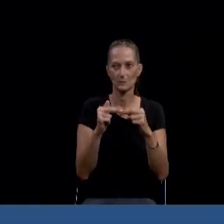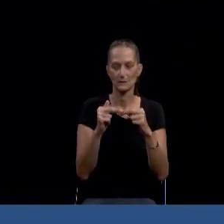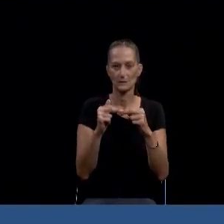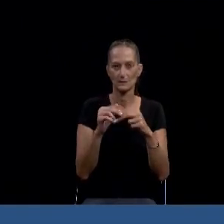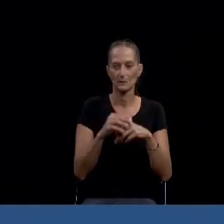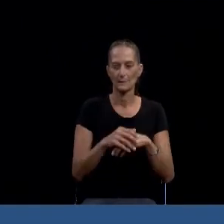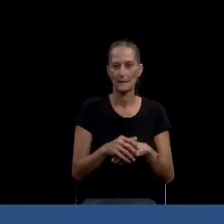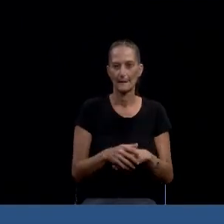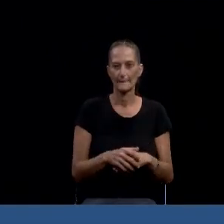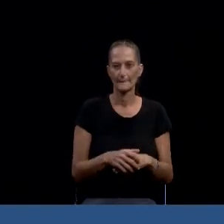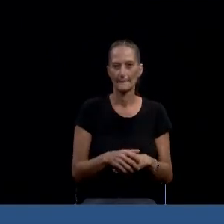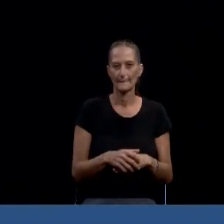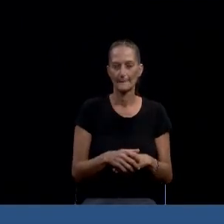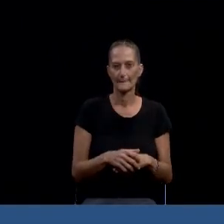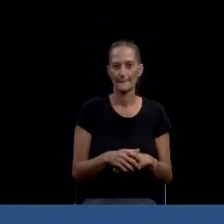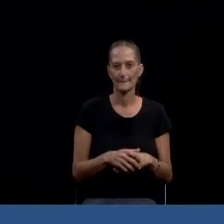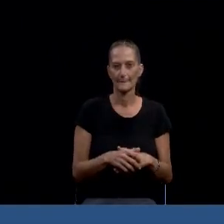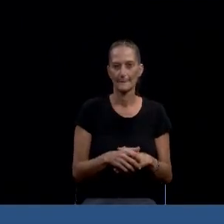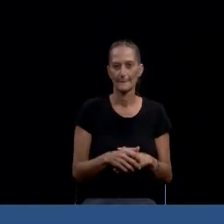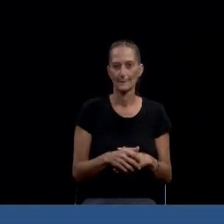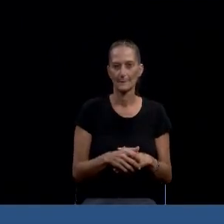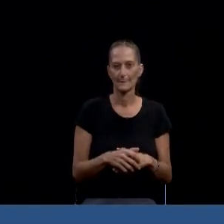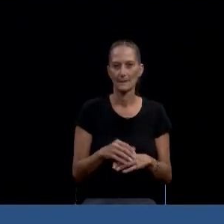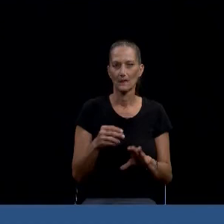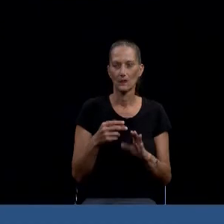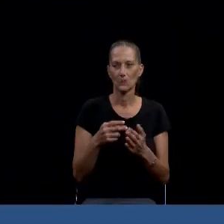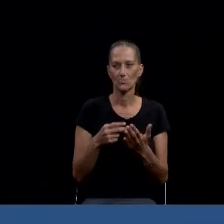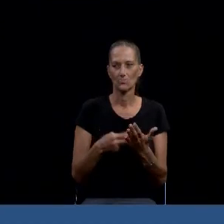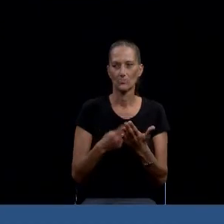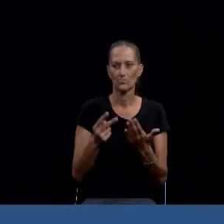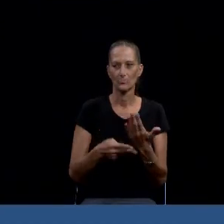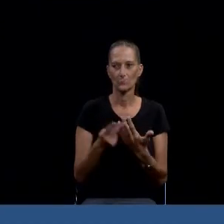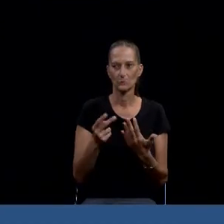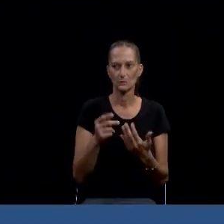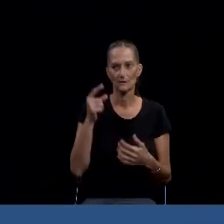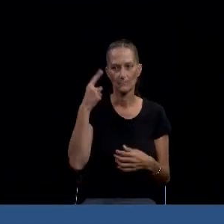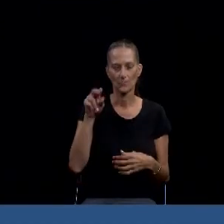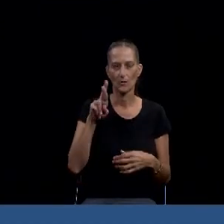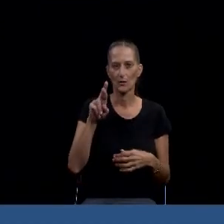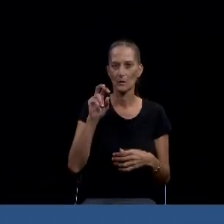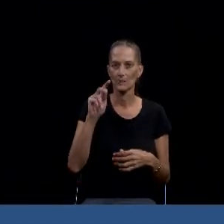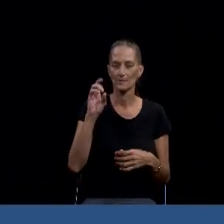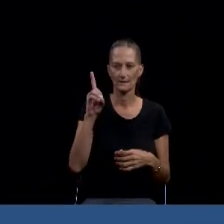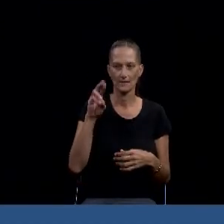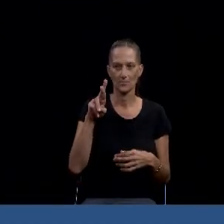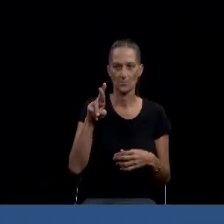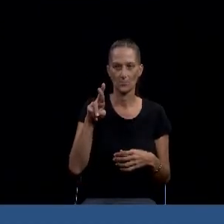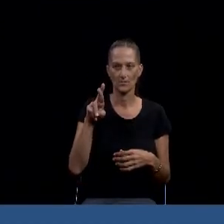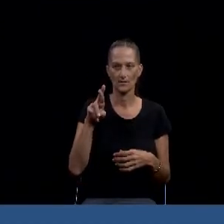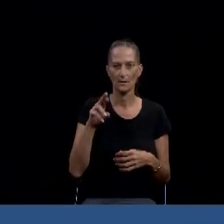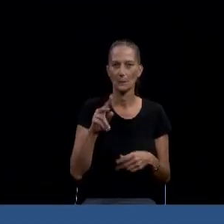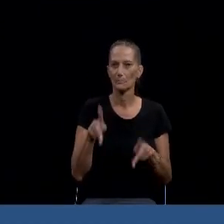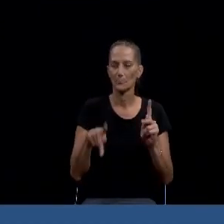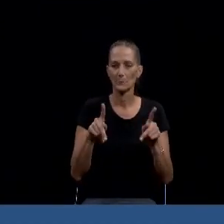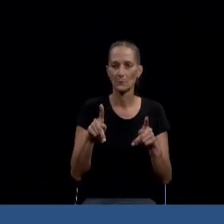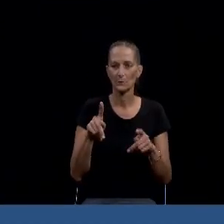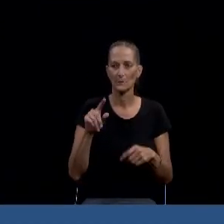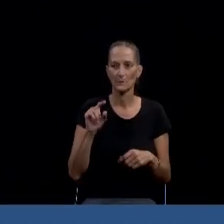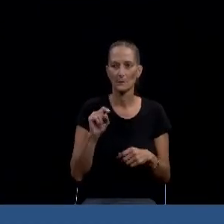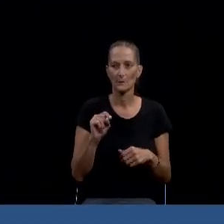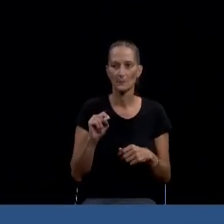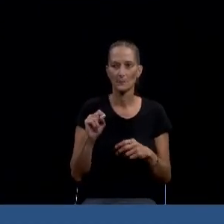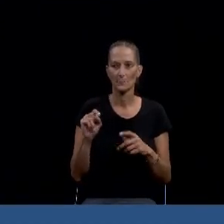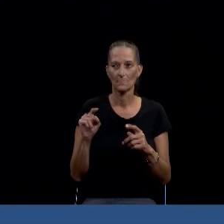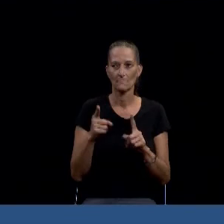project for RDBR, but understandably the people come first before a building that is not a non-dwelling unit.